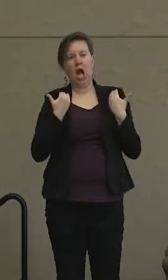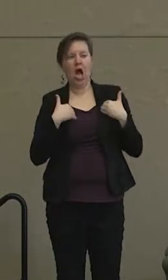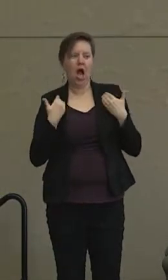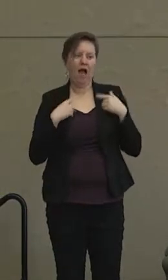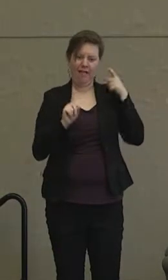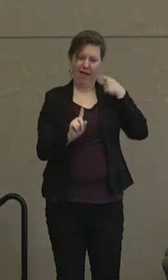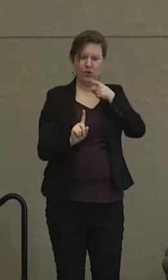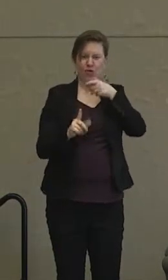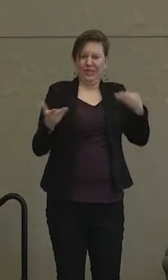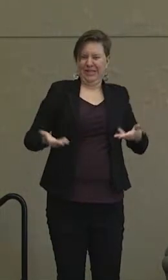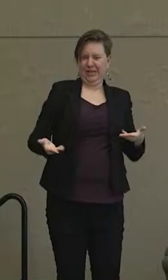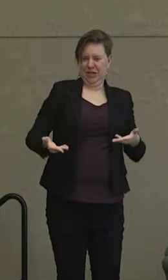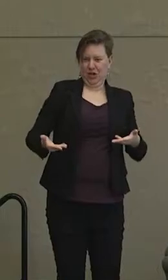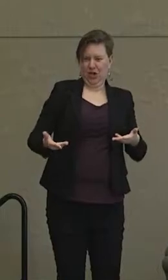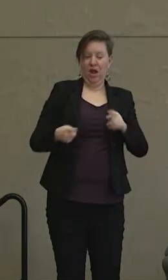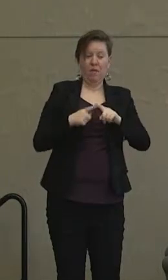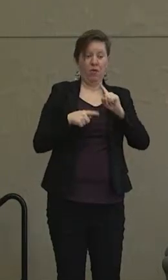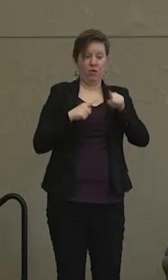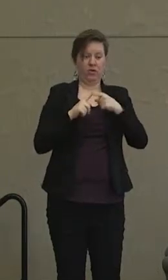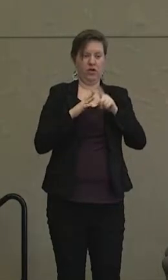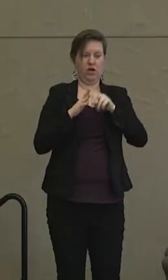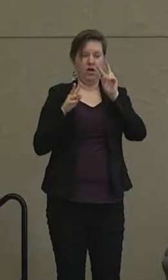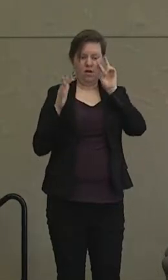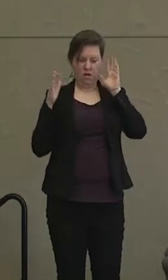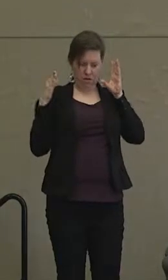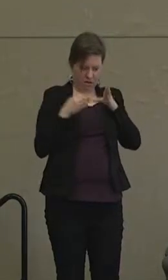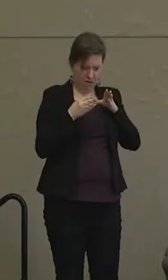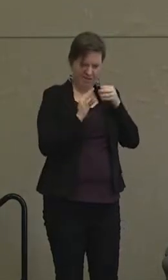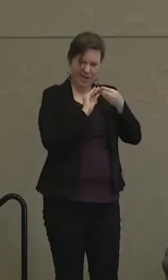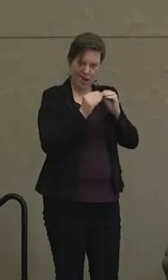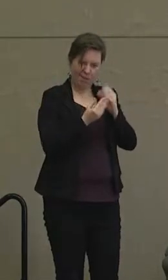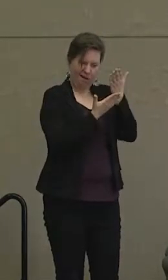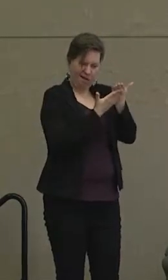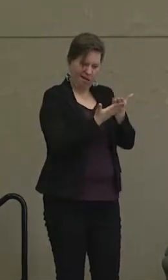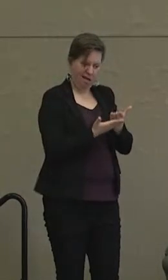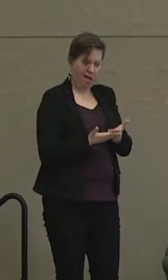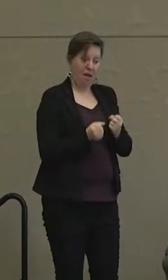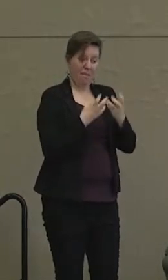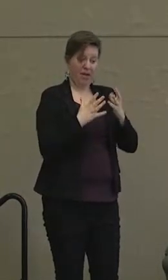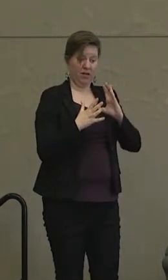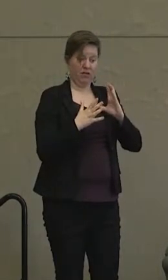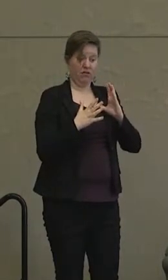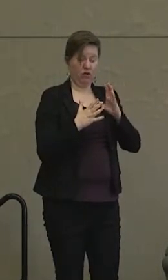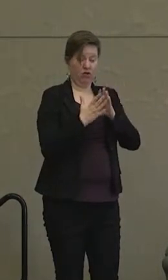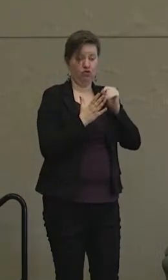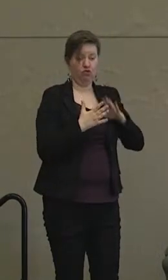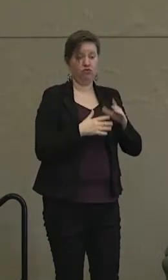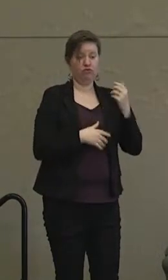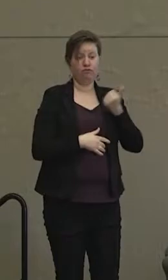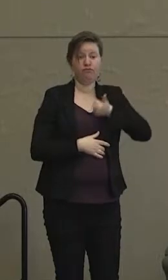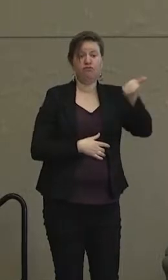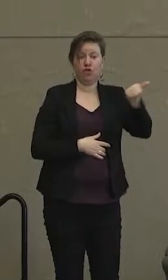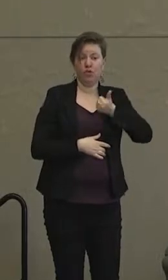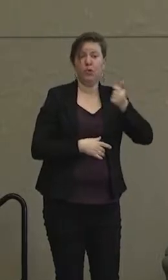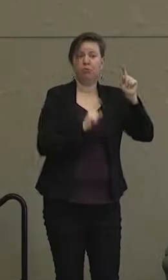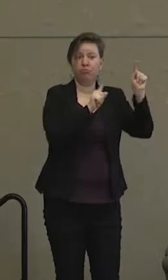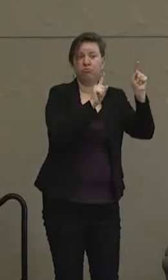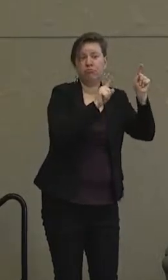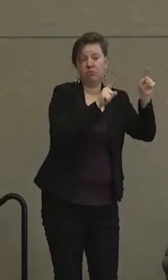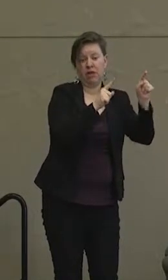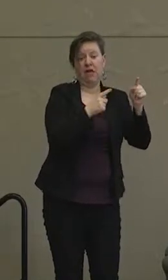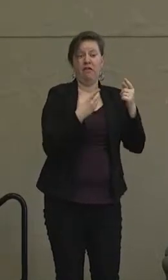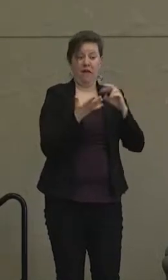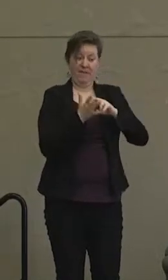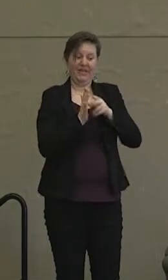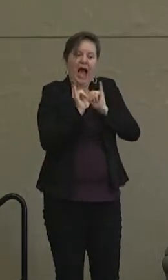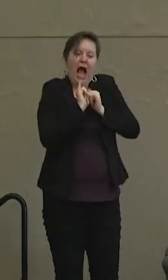that's who is here. But when we start to pay attention to the fact that many of our students are actually commuter students, that actually means something in terms of